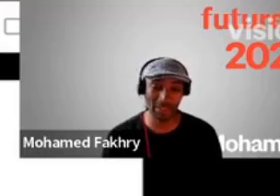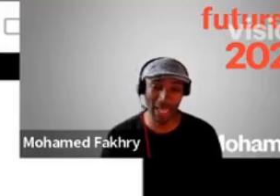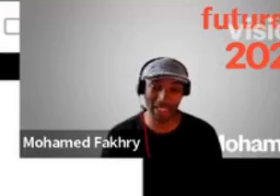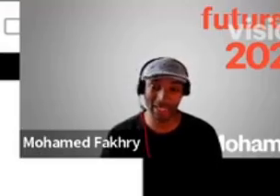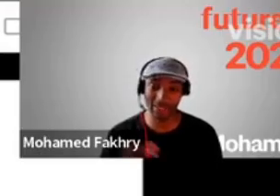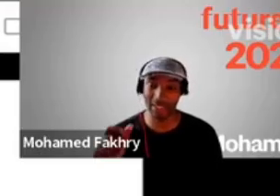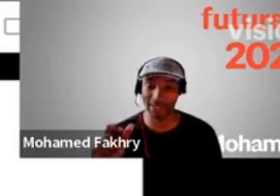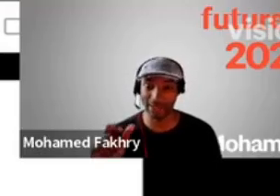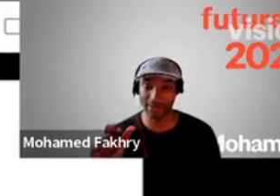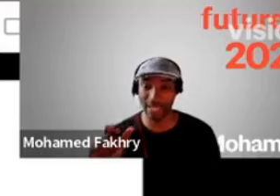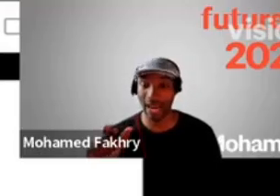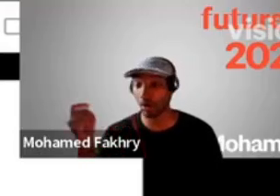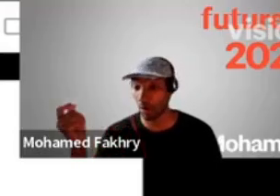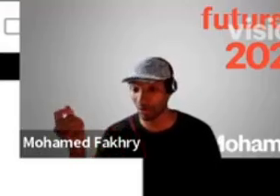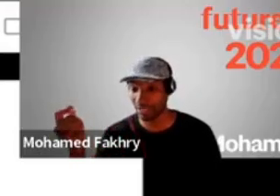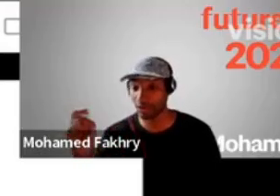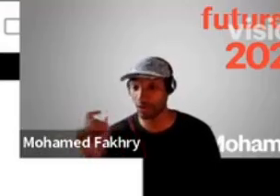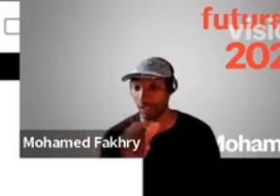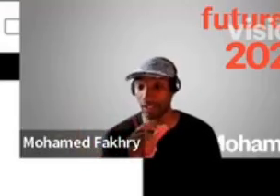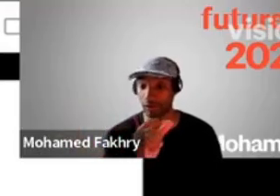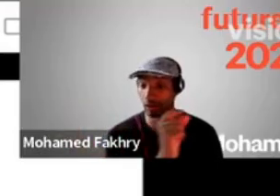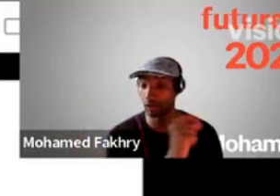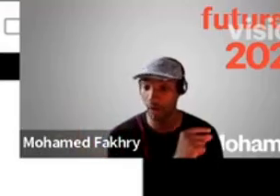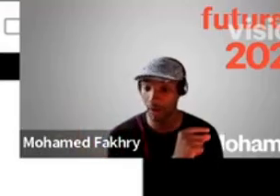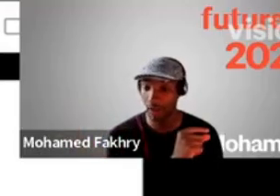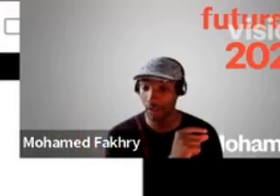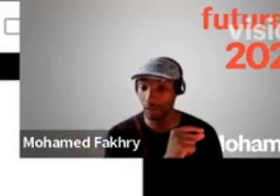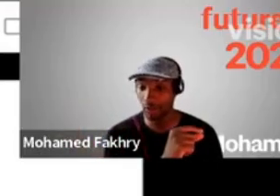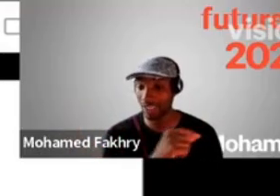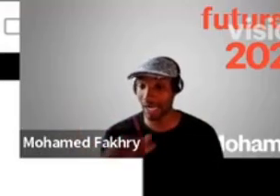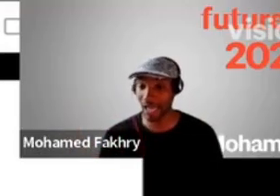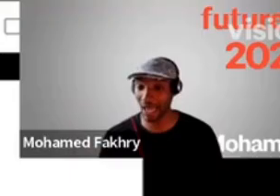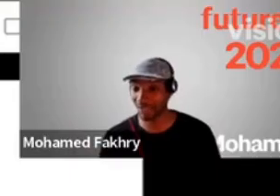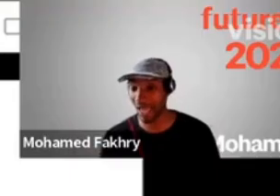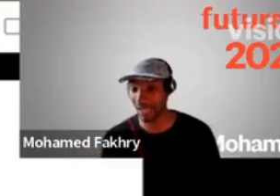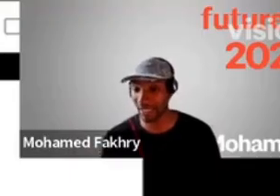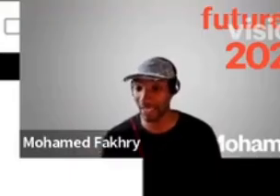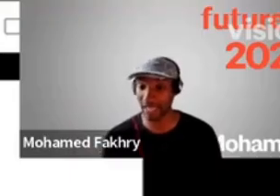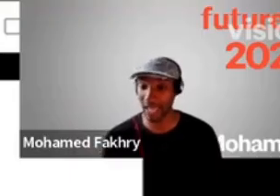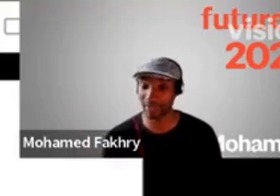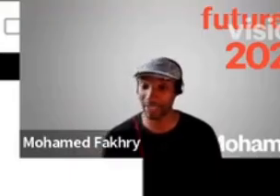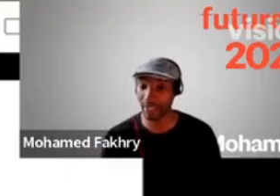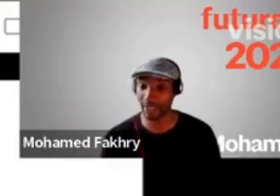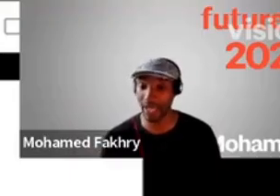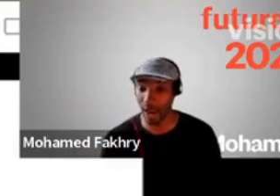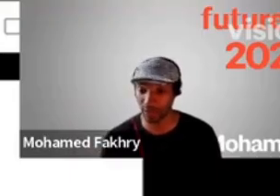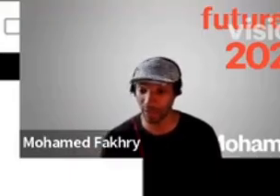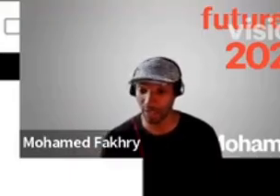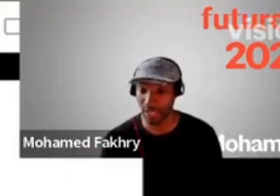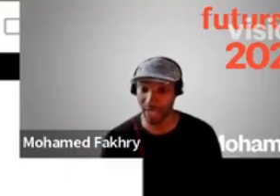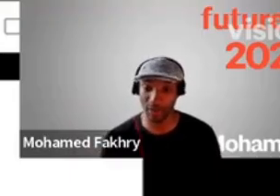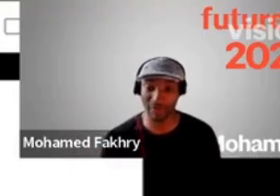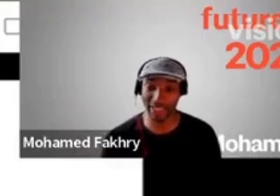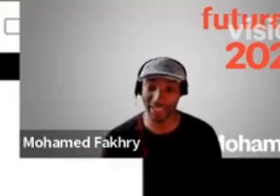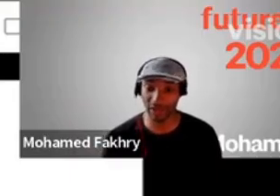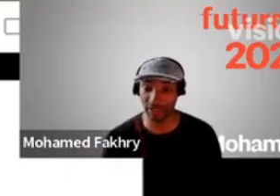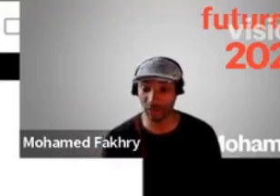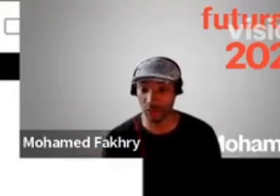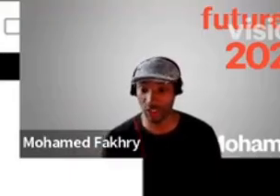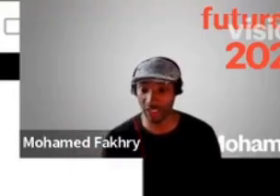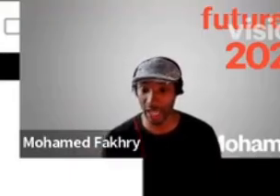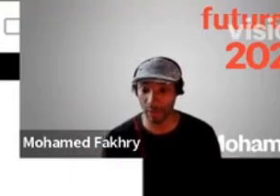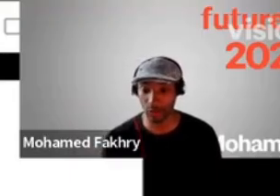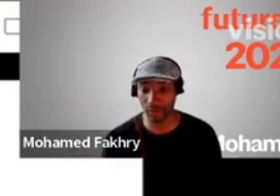sure that at last there is a remote that is connected to the doorbell, so they can have it handy anytime they are in the house. And we have that kind